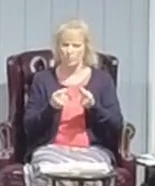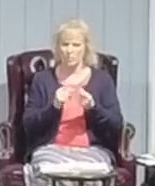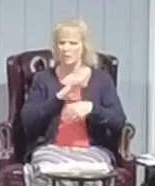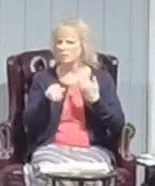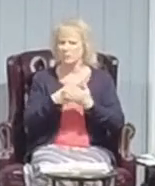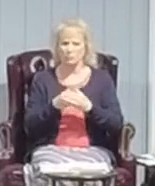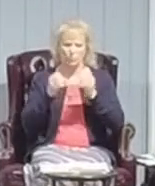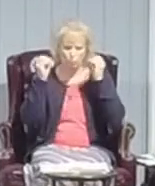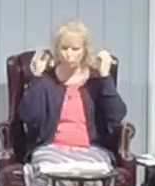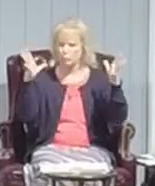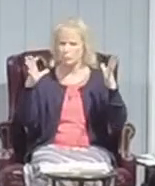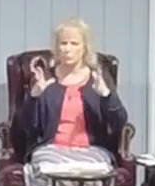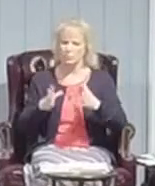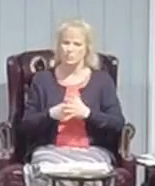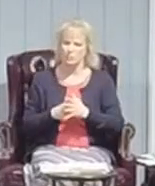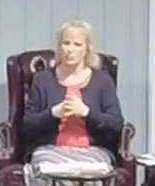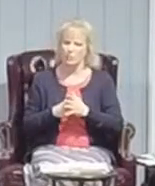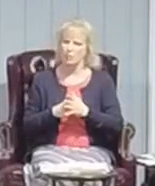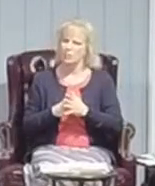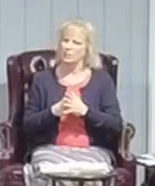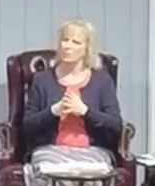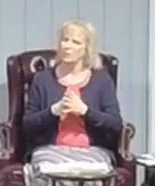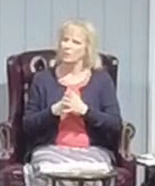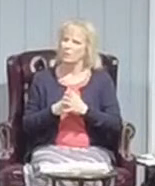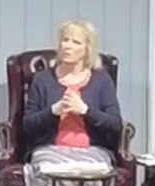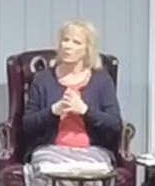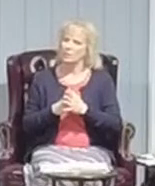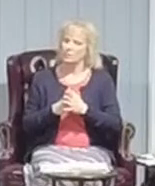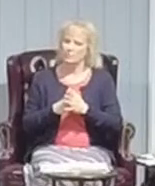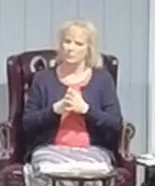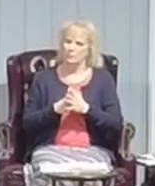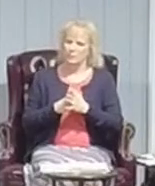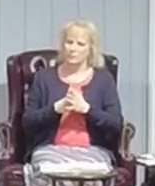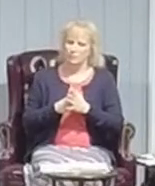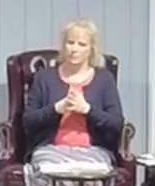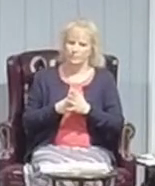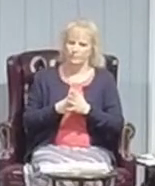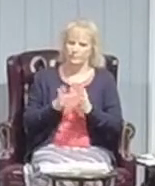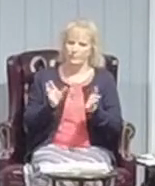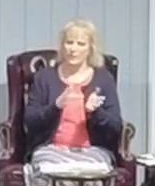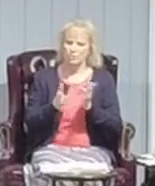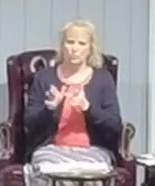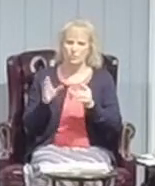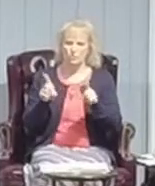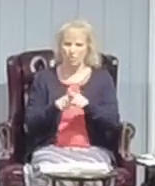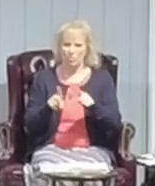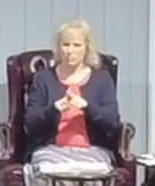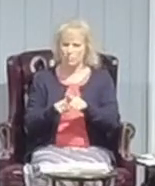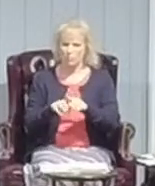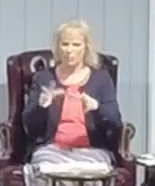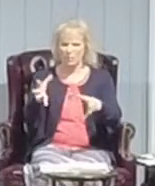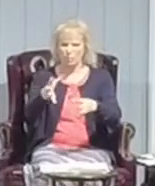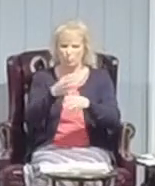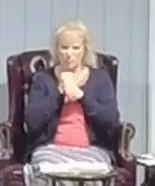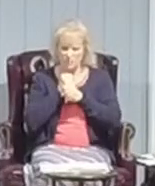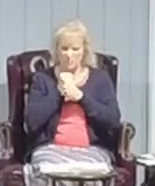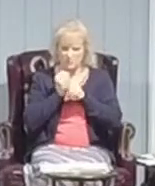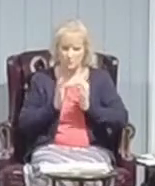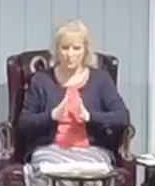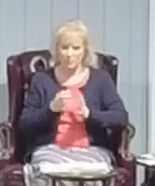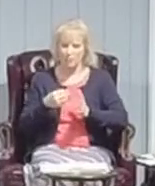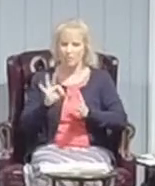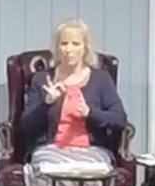of Jesus being the recipient, being on the cross, because he was also the recipient of man's sin.